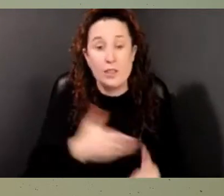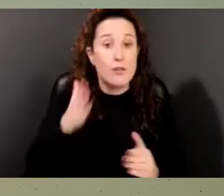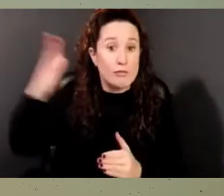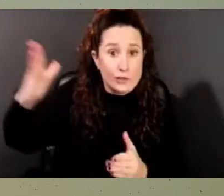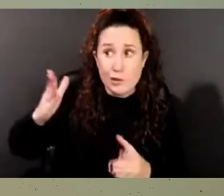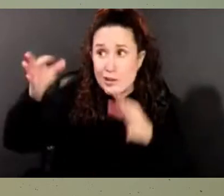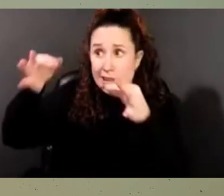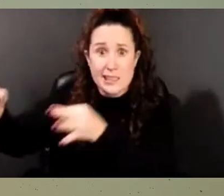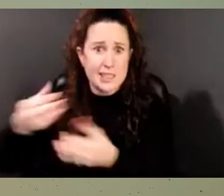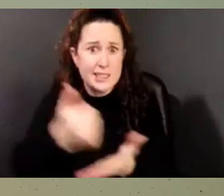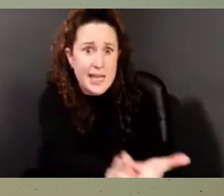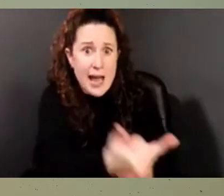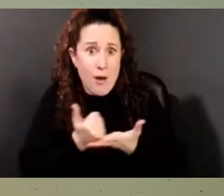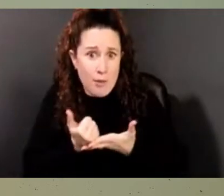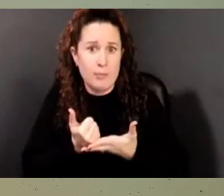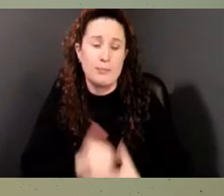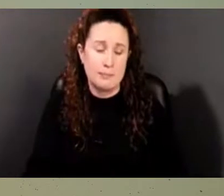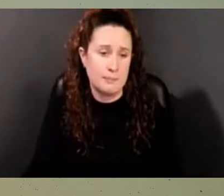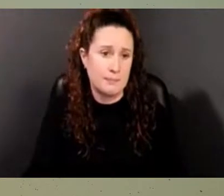decisions. Next slide.